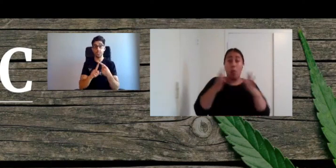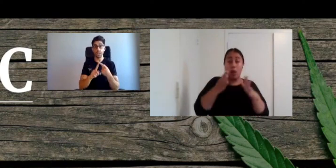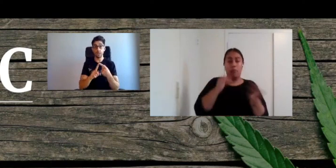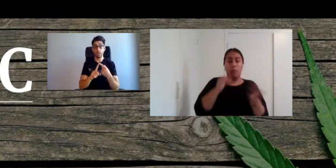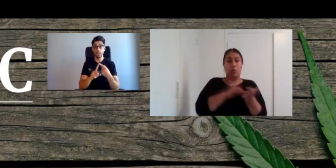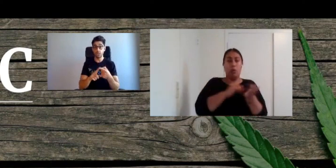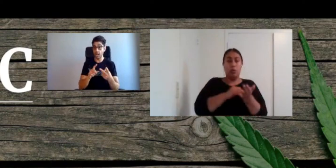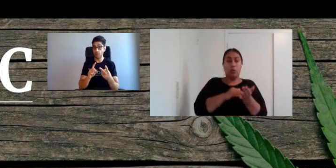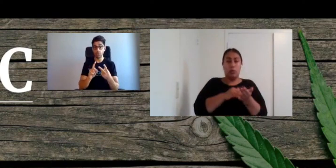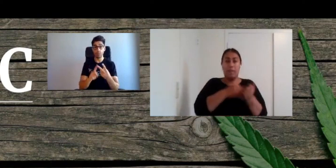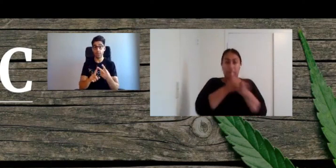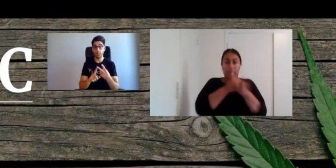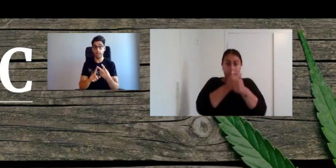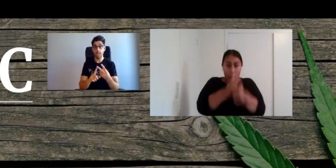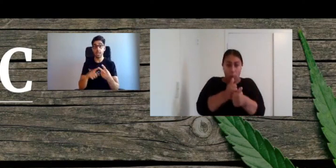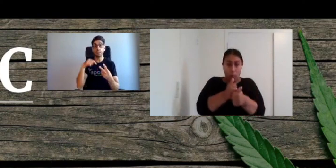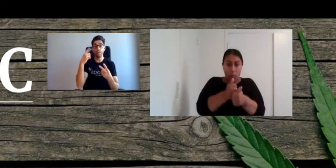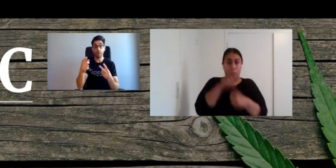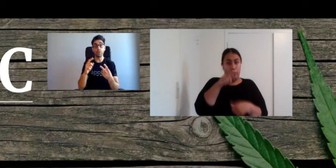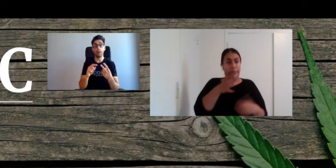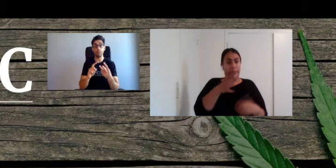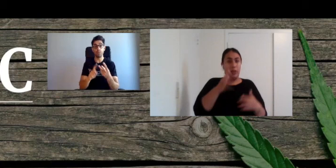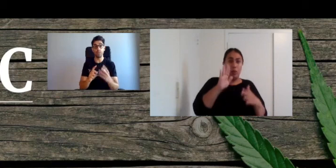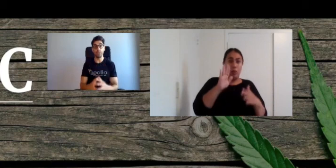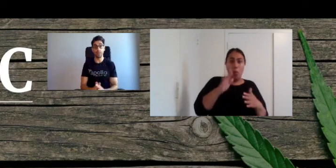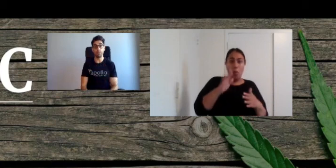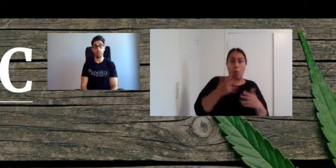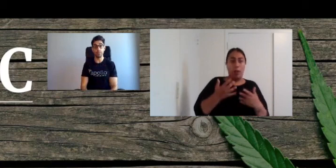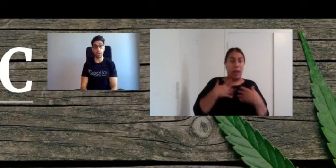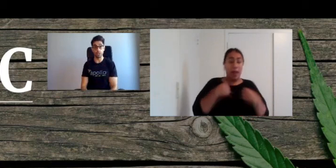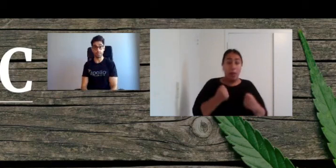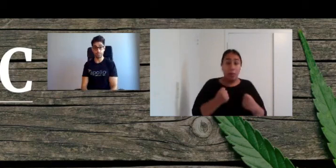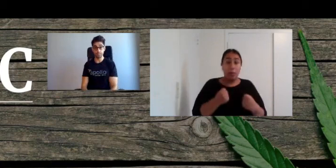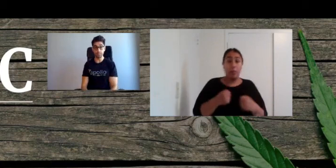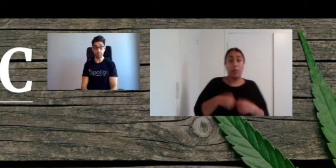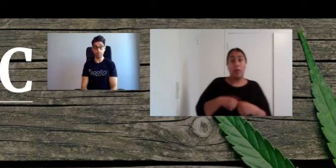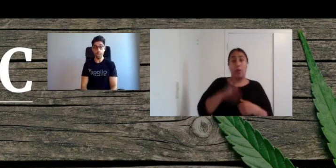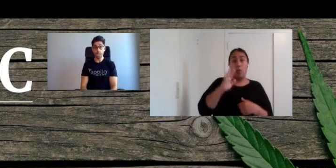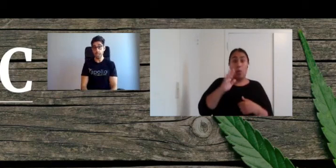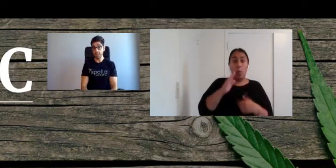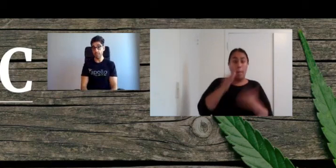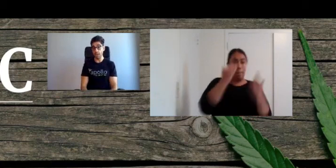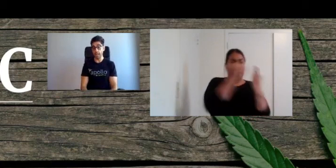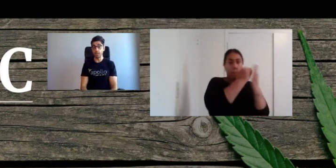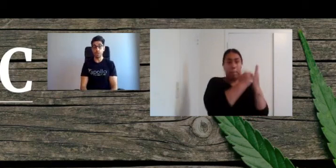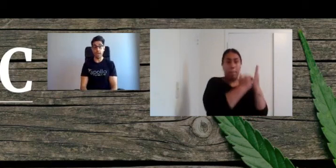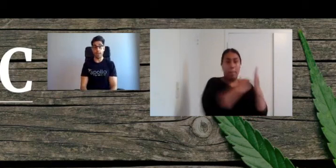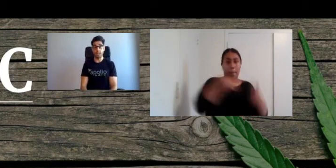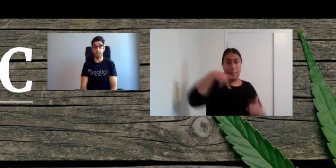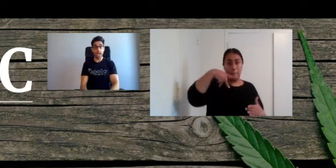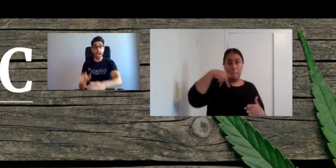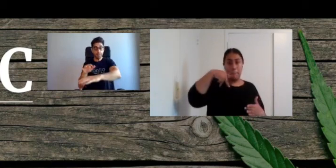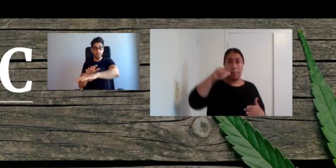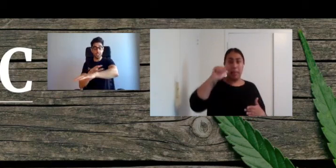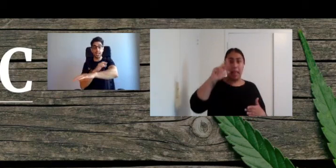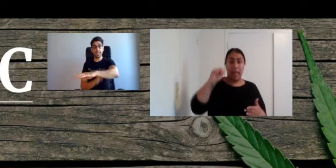good sleep cycle, to help with neuropathic pain, and to further help with inflammation. Keeping in mind with